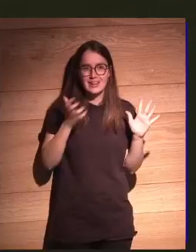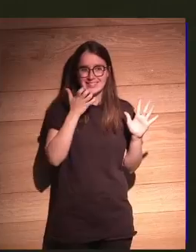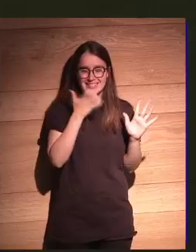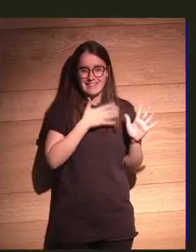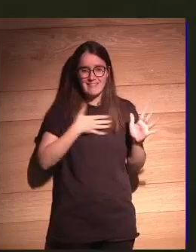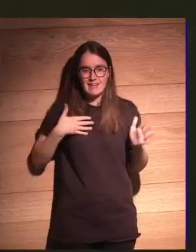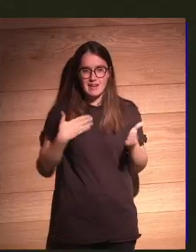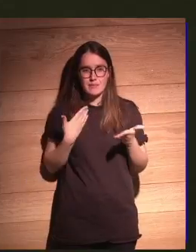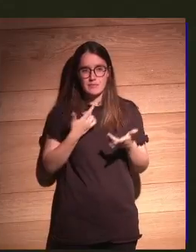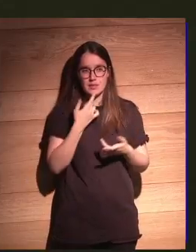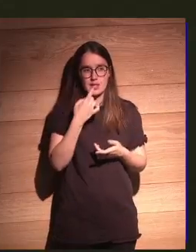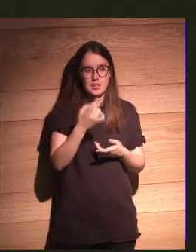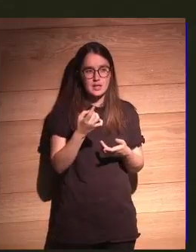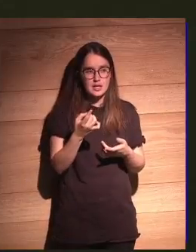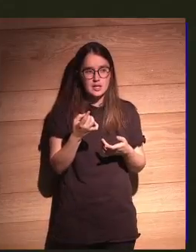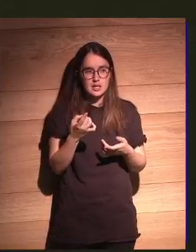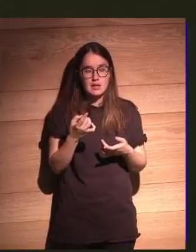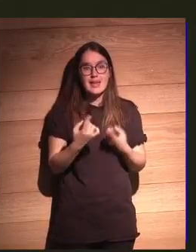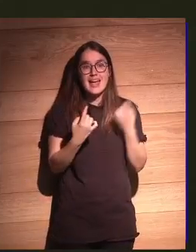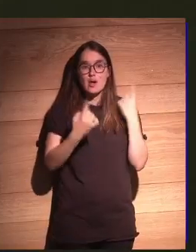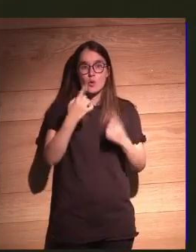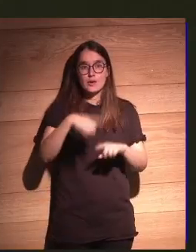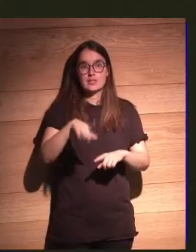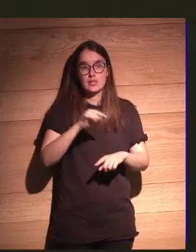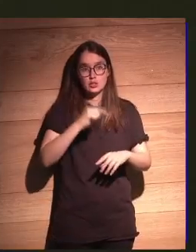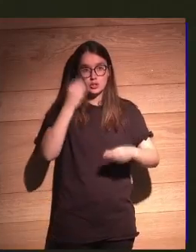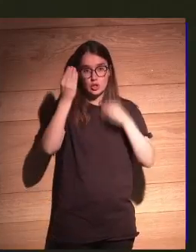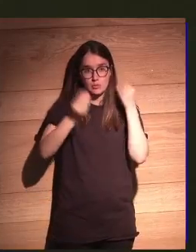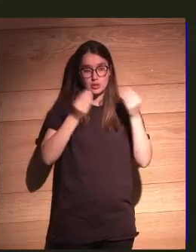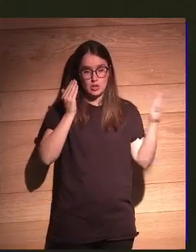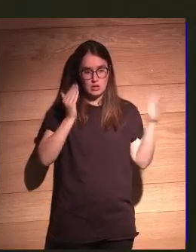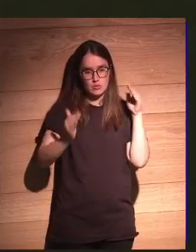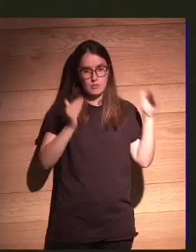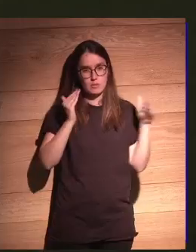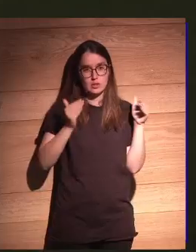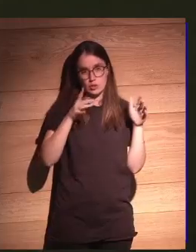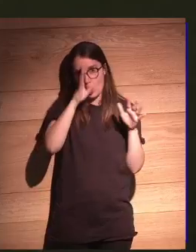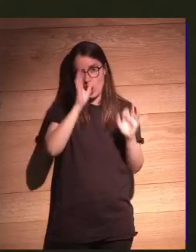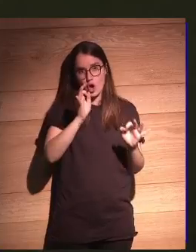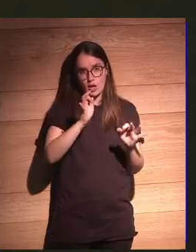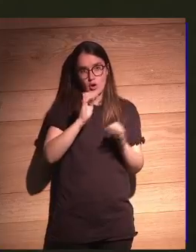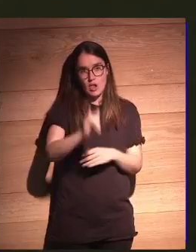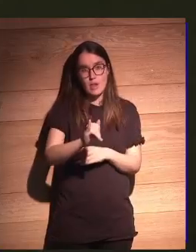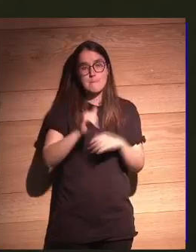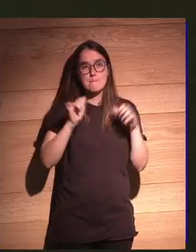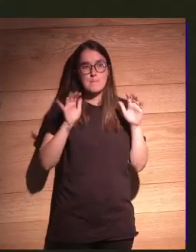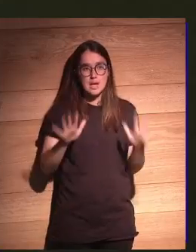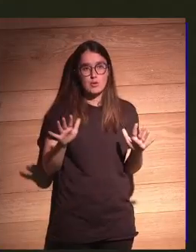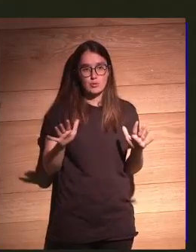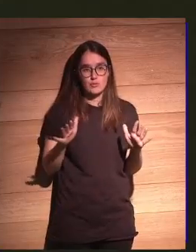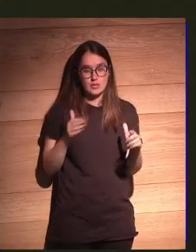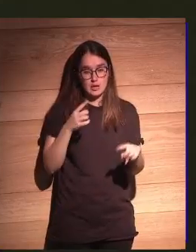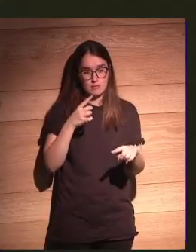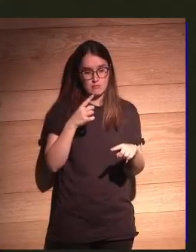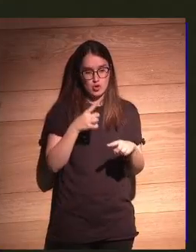appropriately? It's very hard to tell, but what I wanted to mention is that there are certain decisions that make